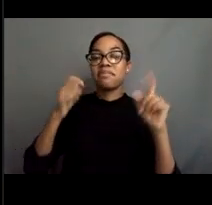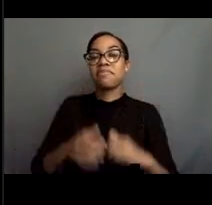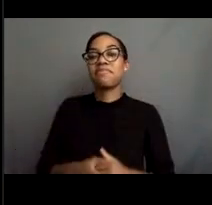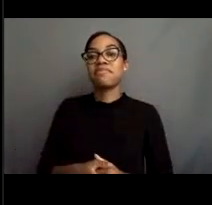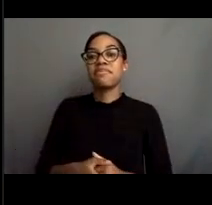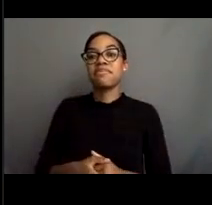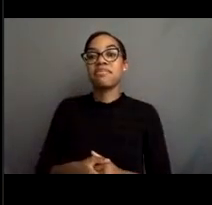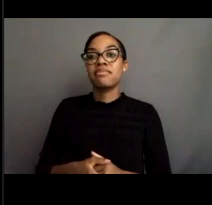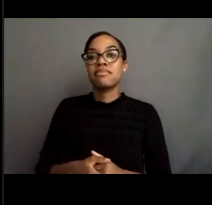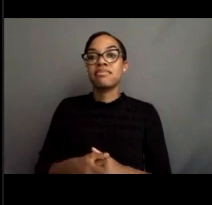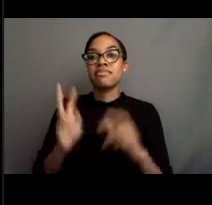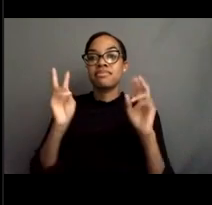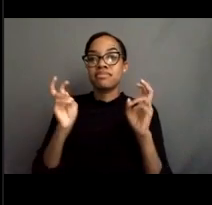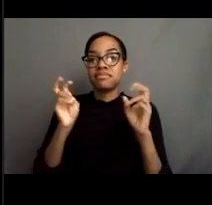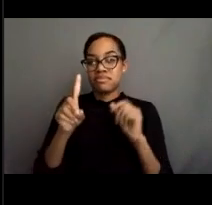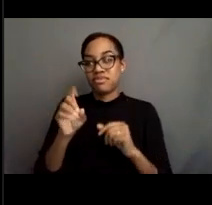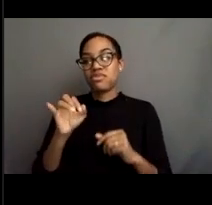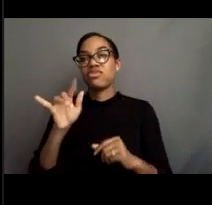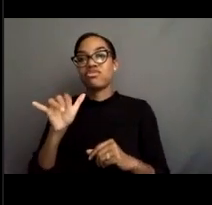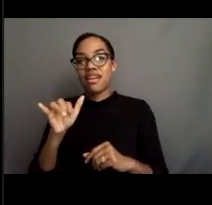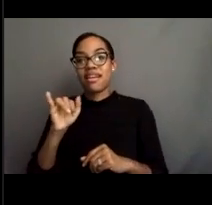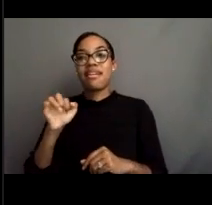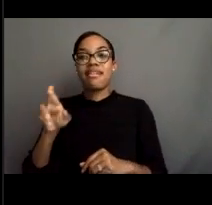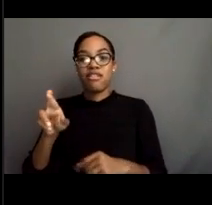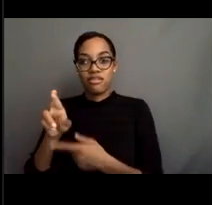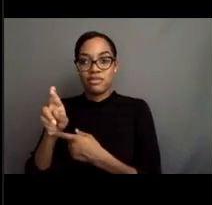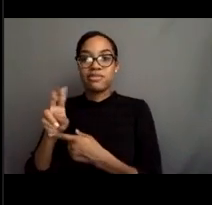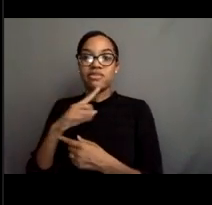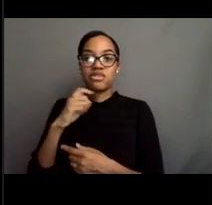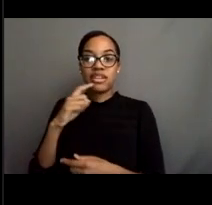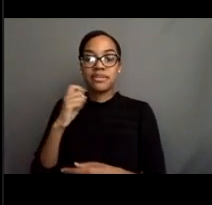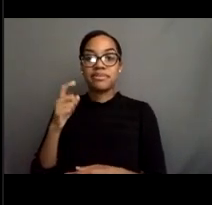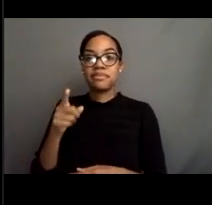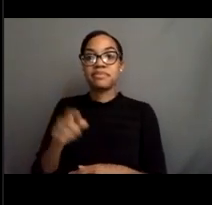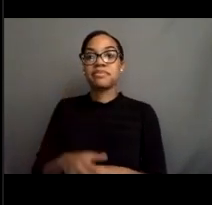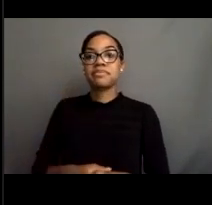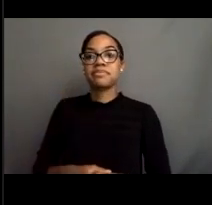point. And that's our dry air above the moist air.